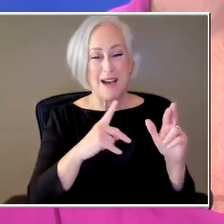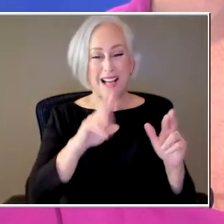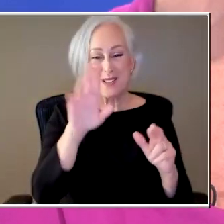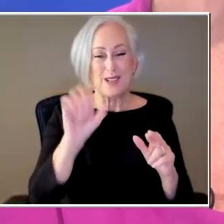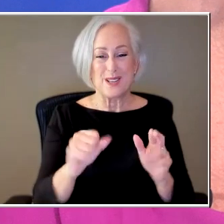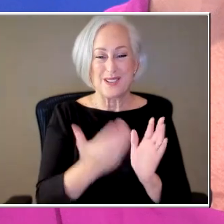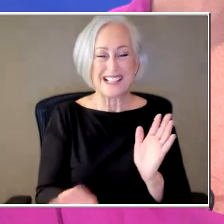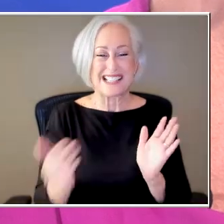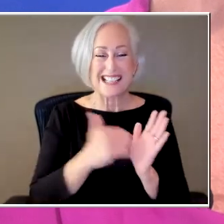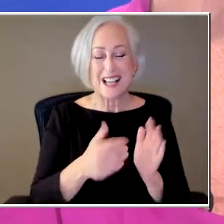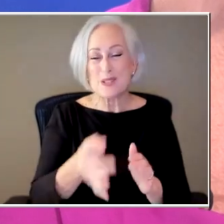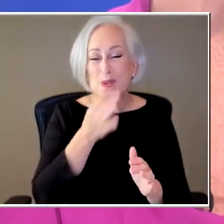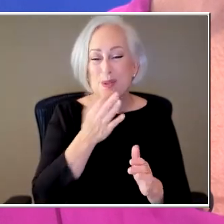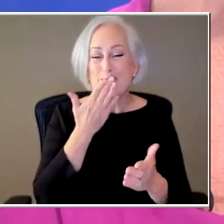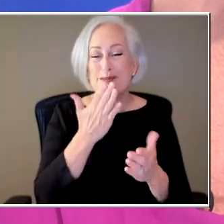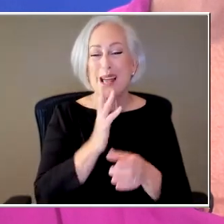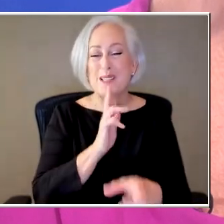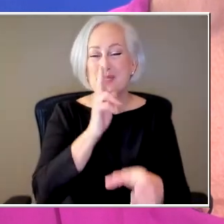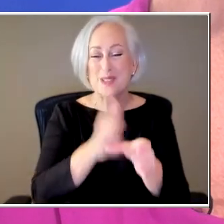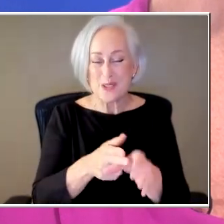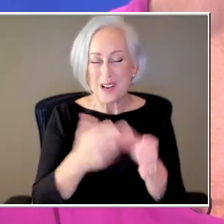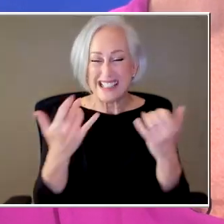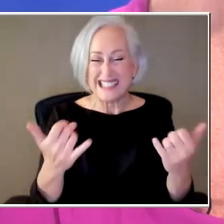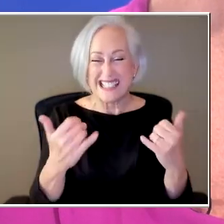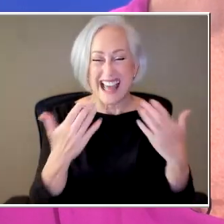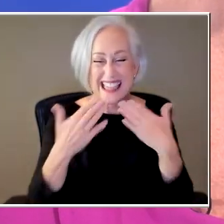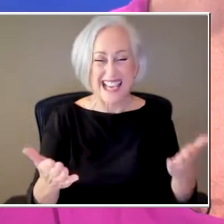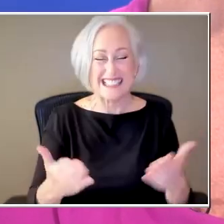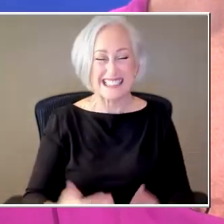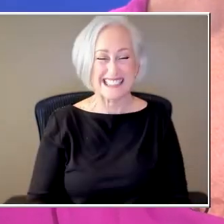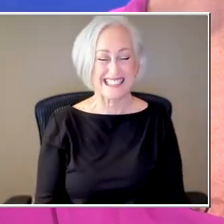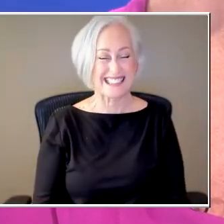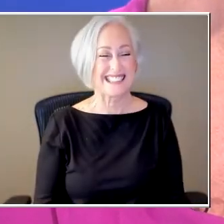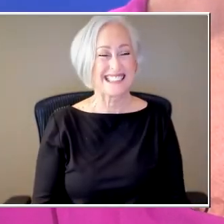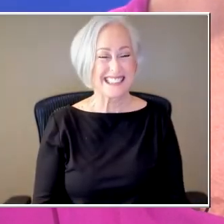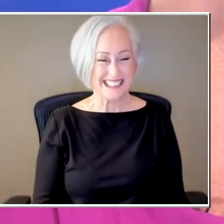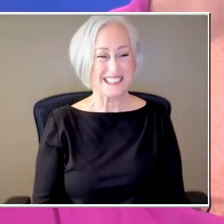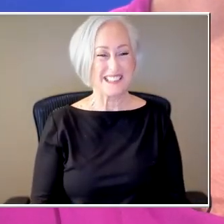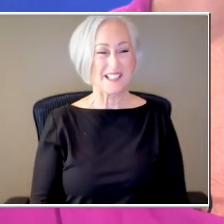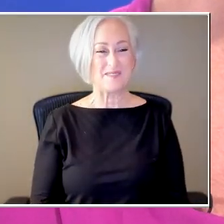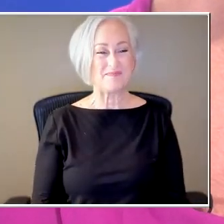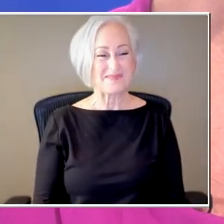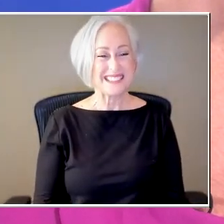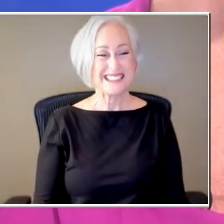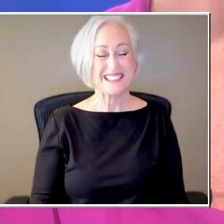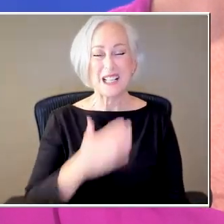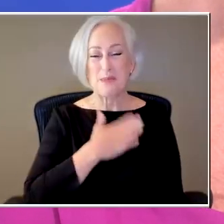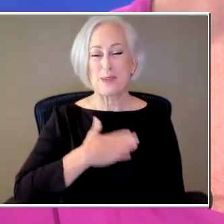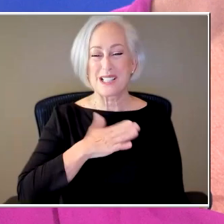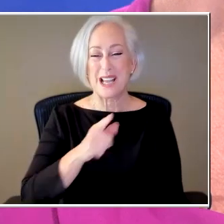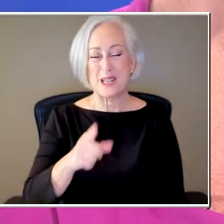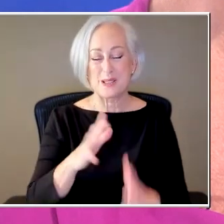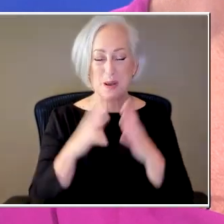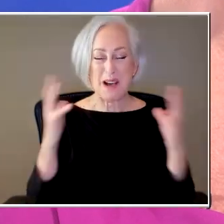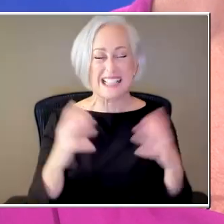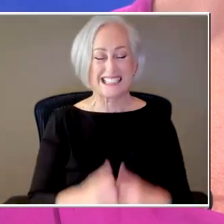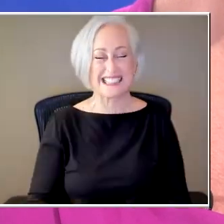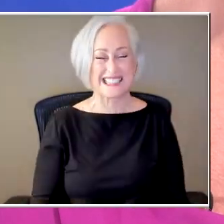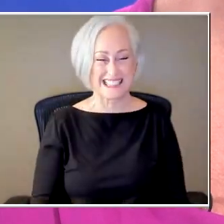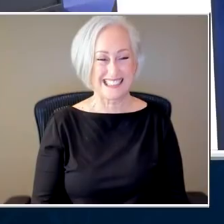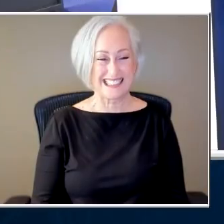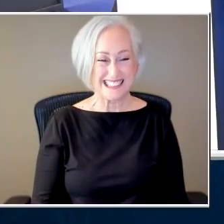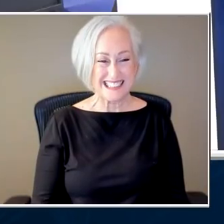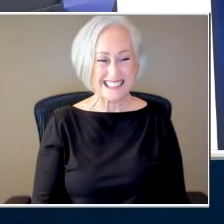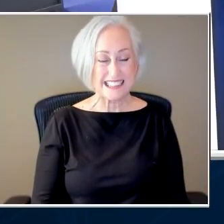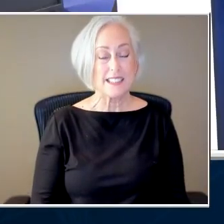And we thank you for joining us today. Thank you. Thank you. We appreciate you so much. I want to get